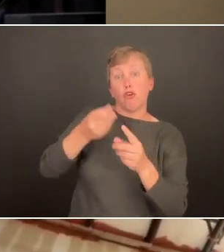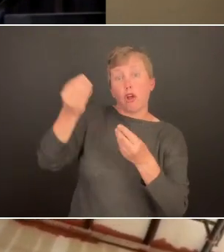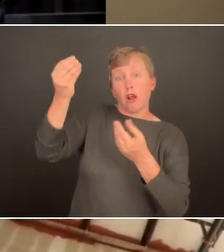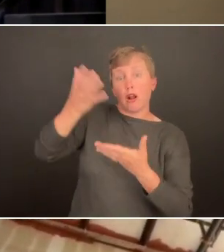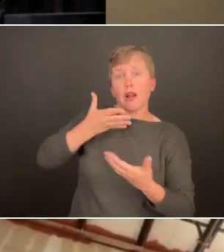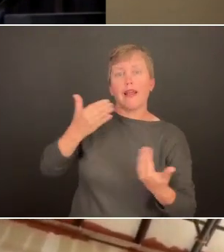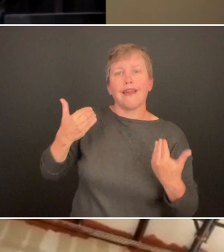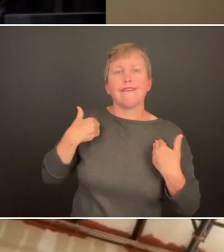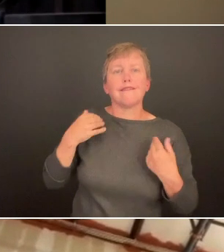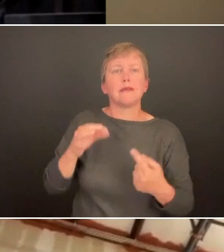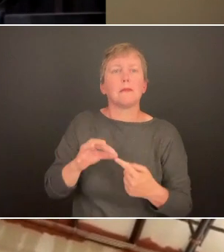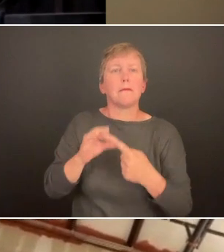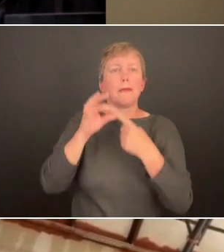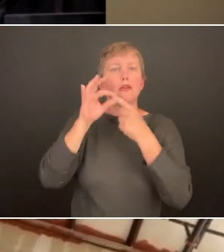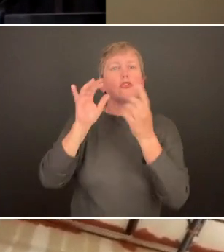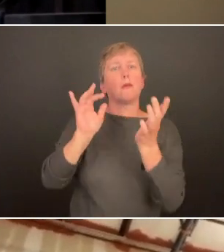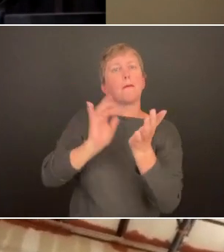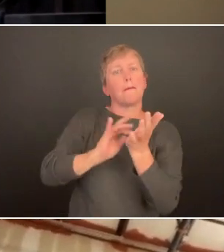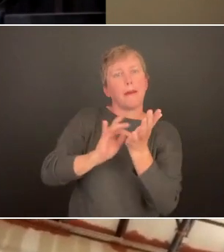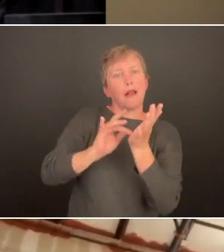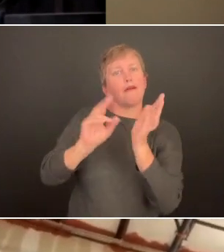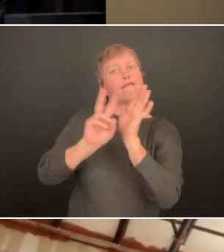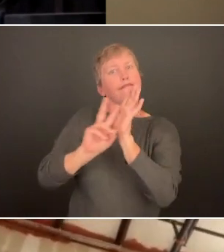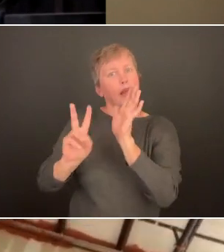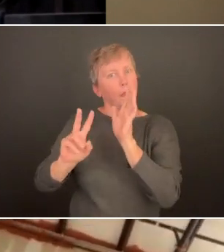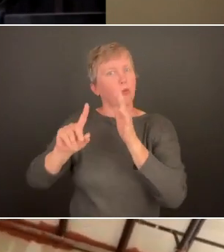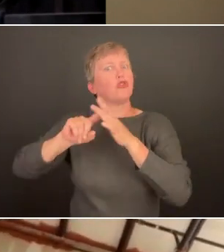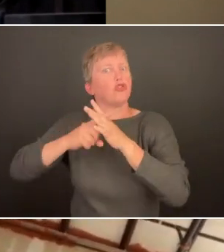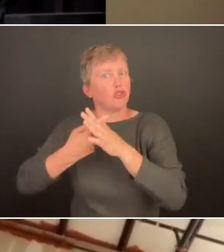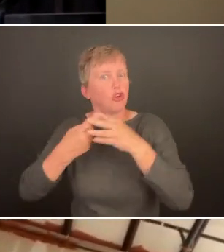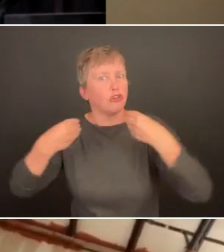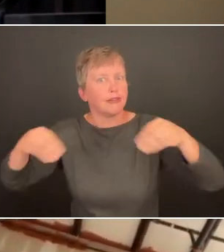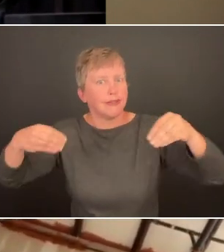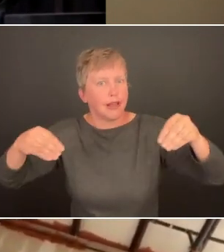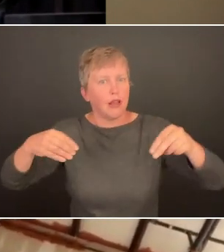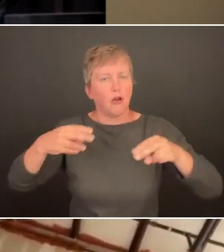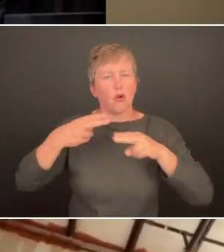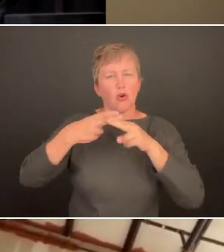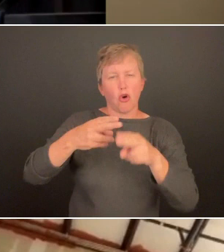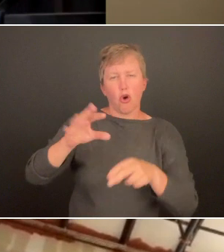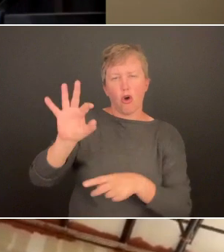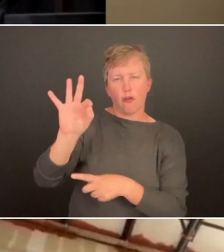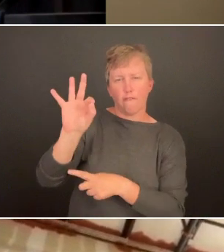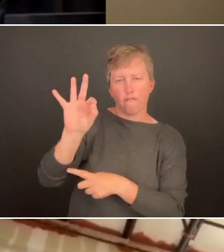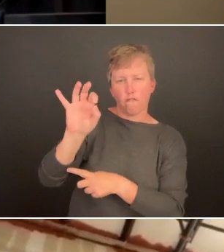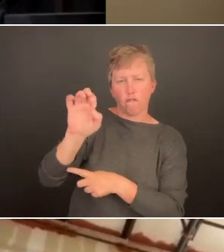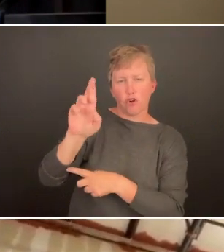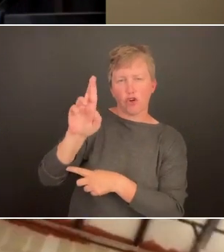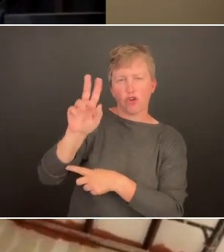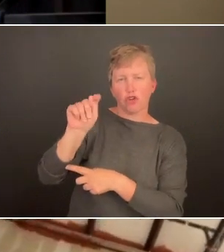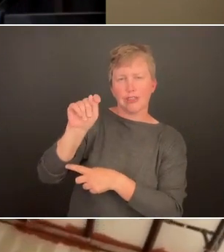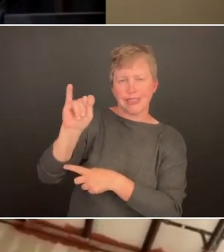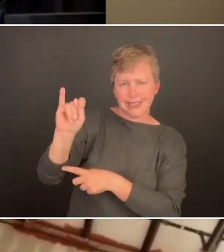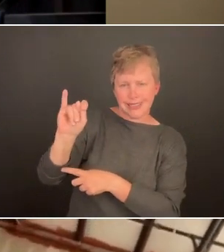my buddies years later said, hey, there's a medical vibrator on the market called a FertiCare that